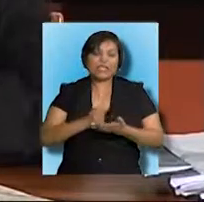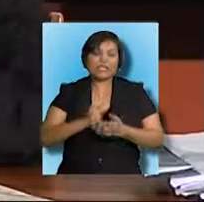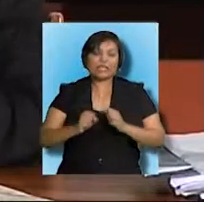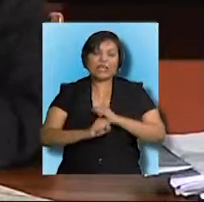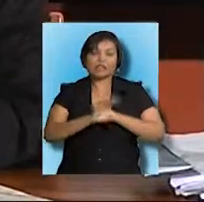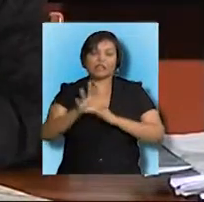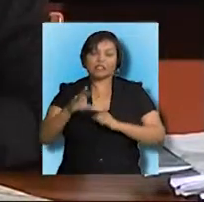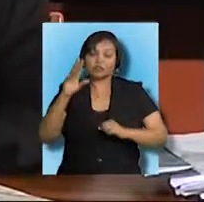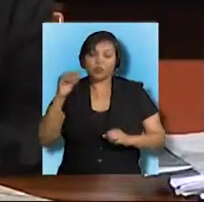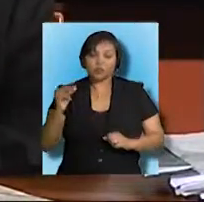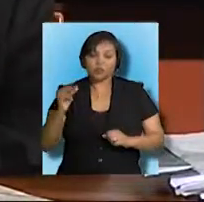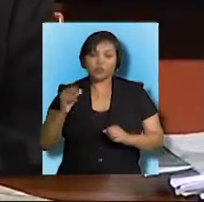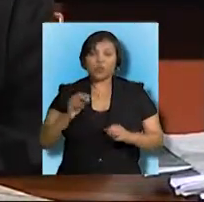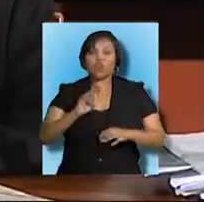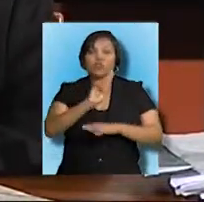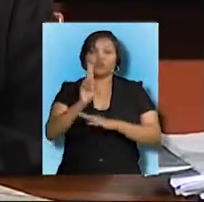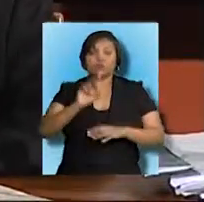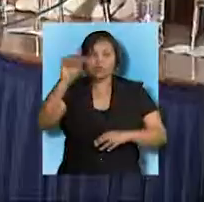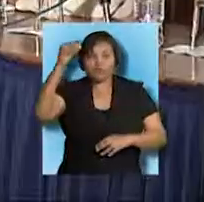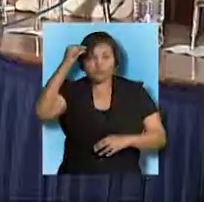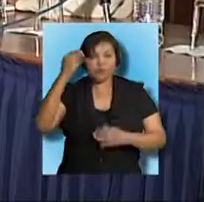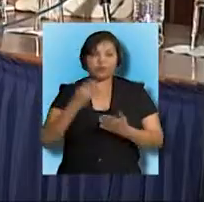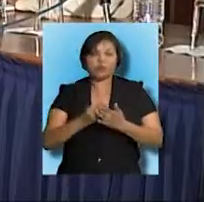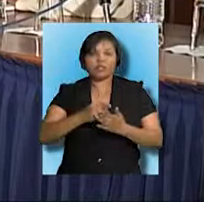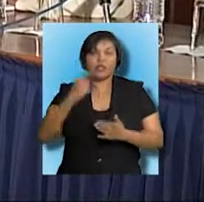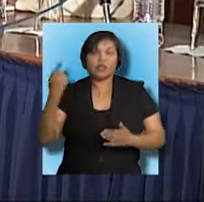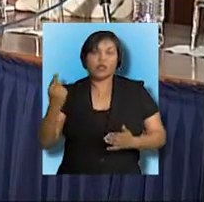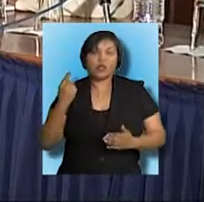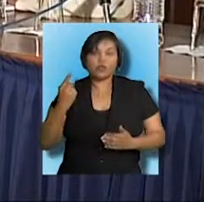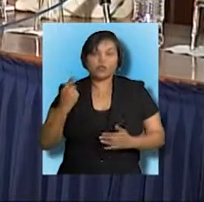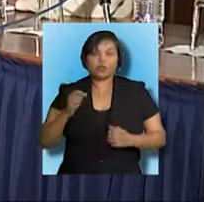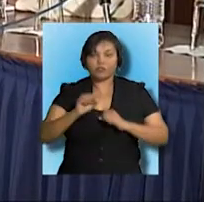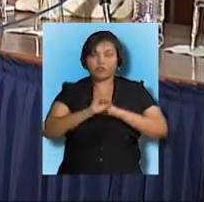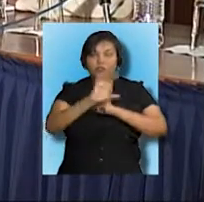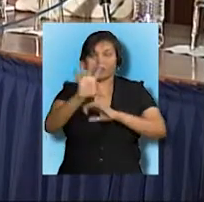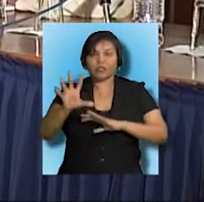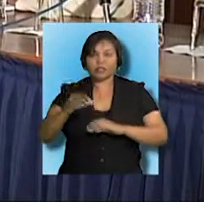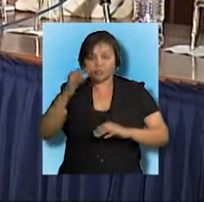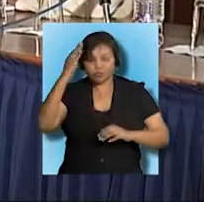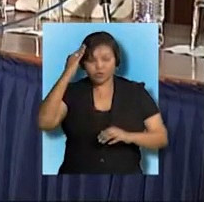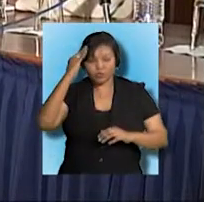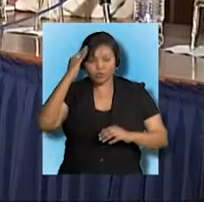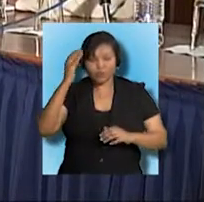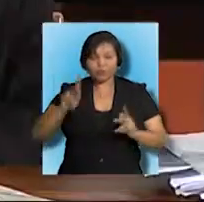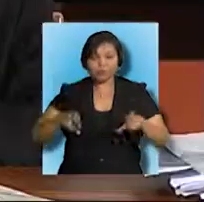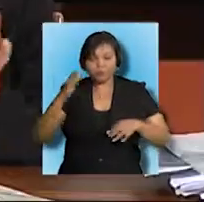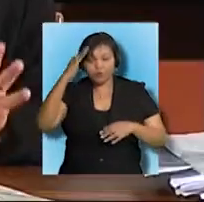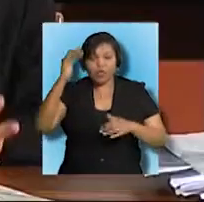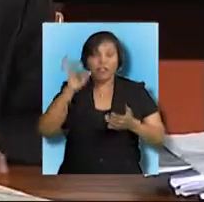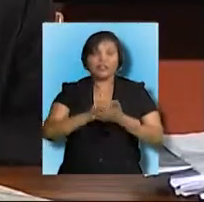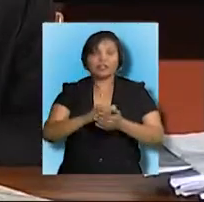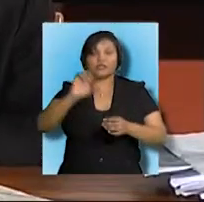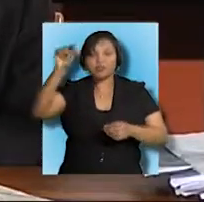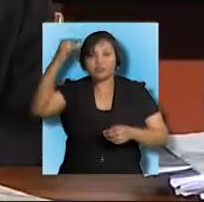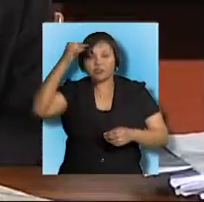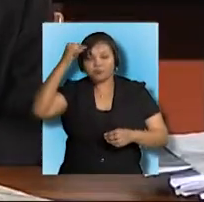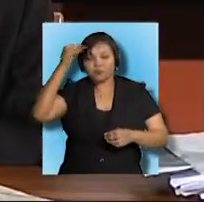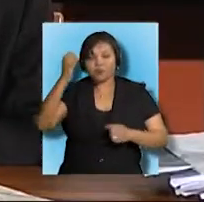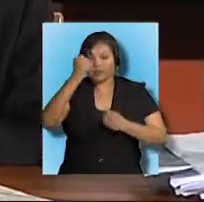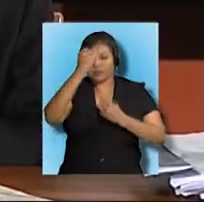public subsidy it gets through market share and all of that sort of thing, but it's not competing for the advertising market because it doesn't advertise. The much more